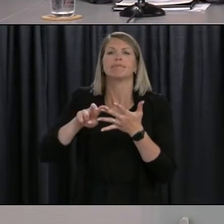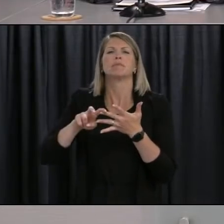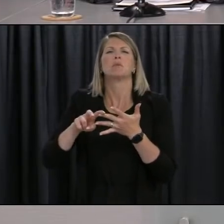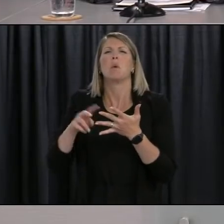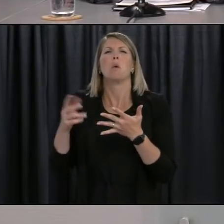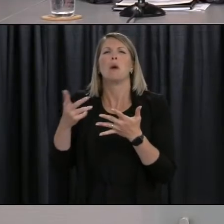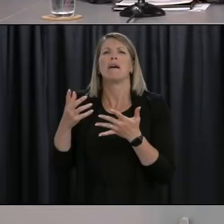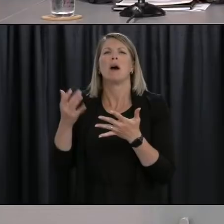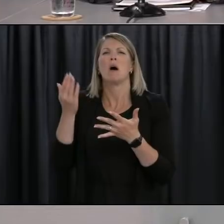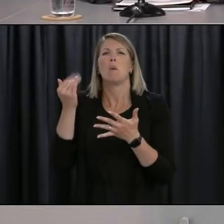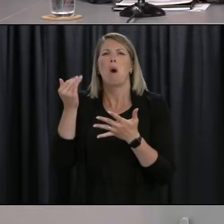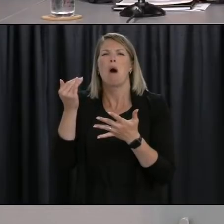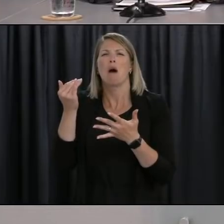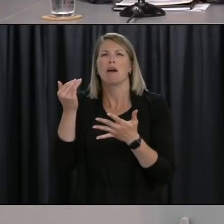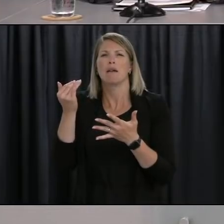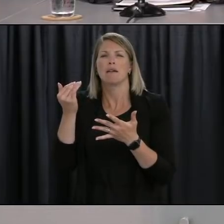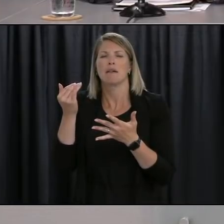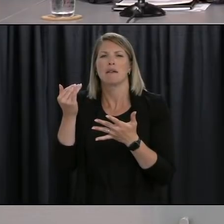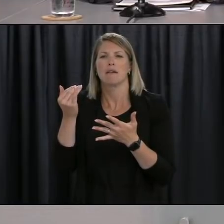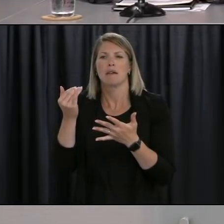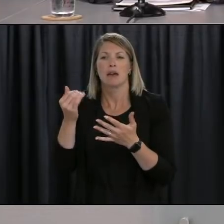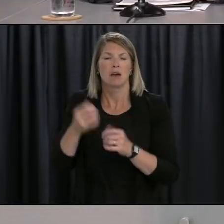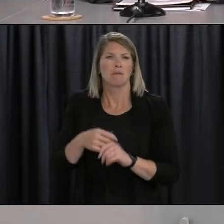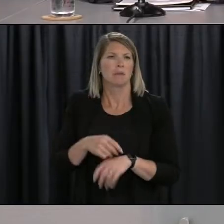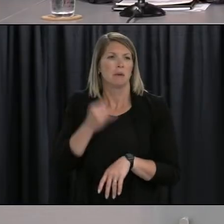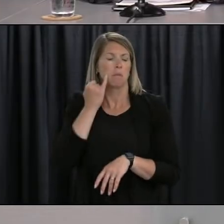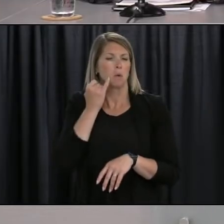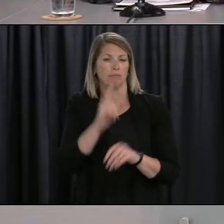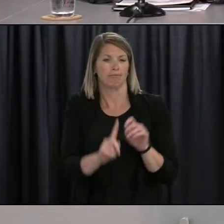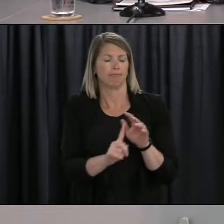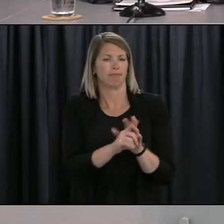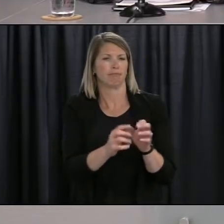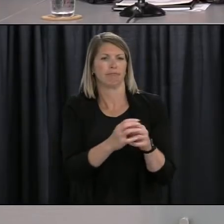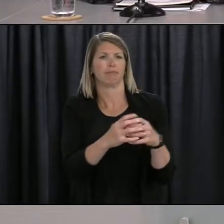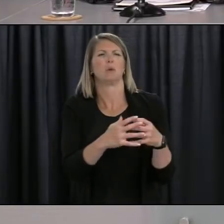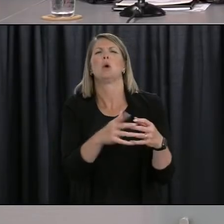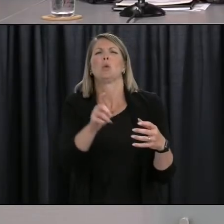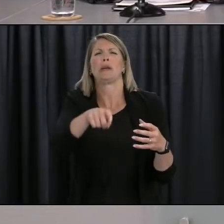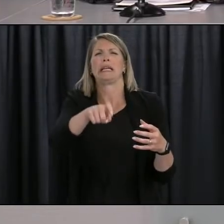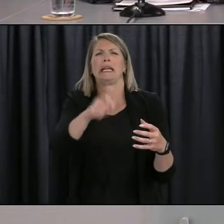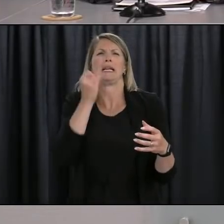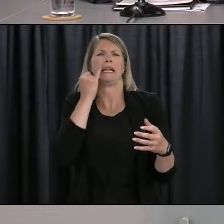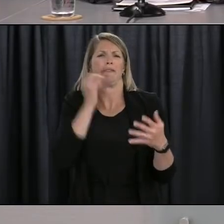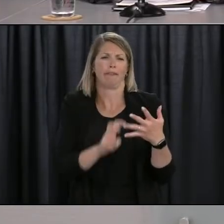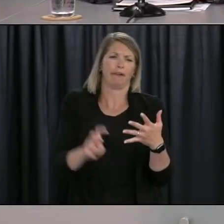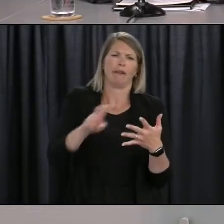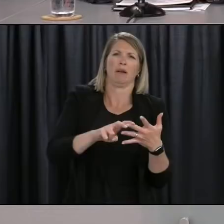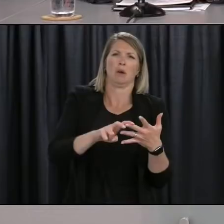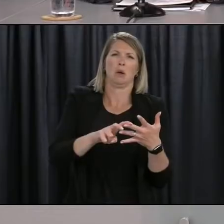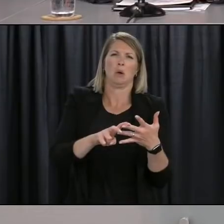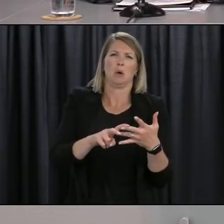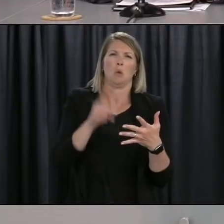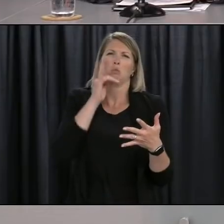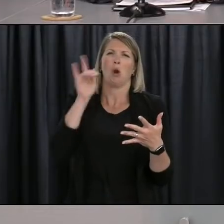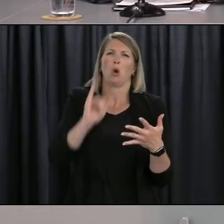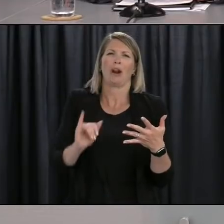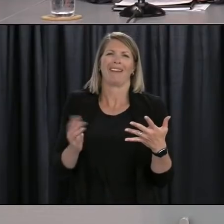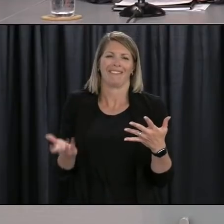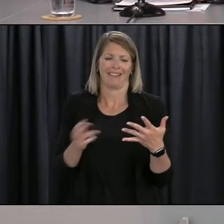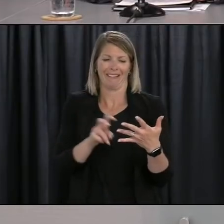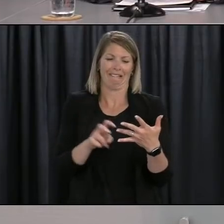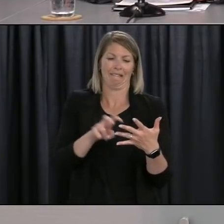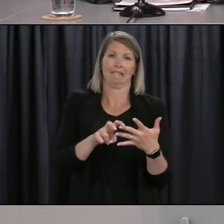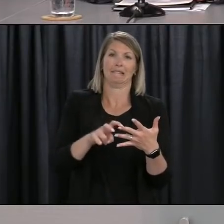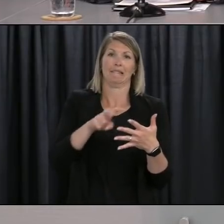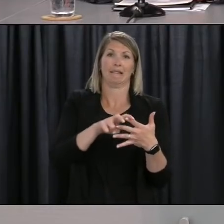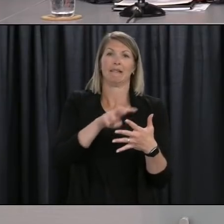for in terms of, the number of daily cases over a certain amount of time? Is there anything specific that would trigger moving back to alert level 3, 4, or